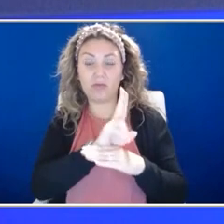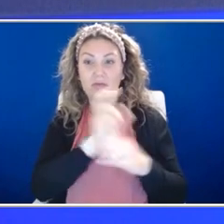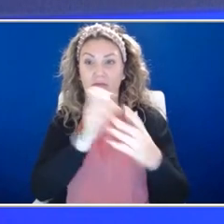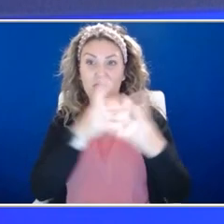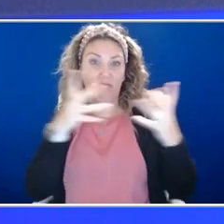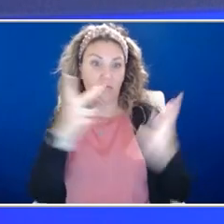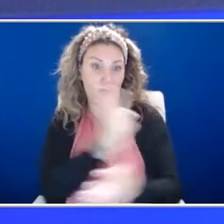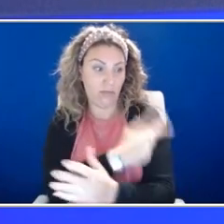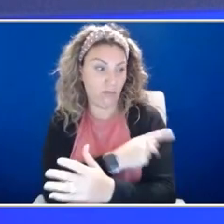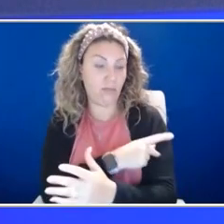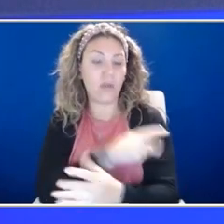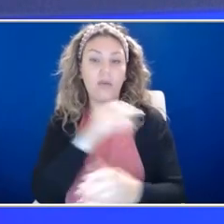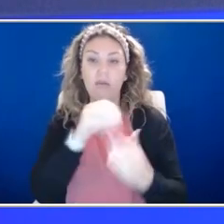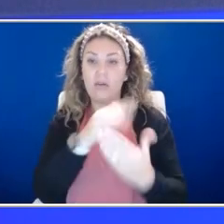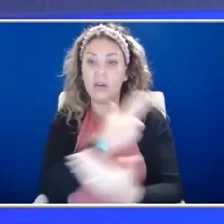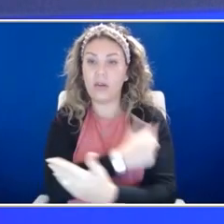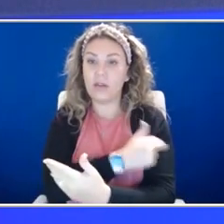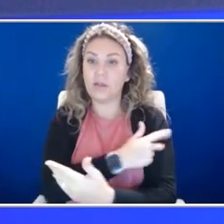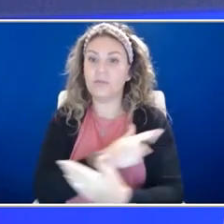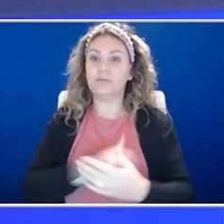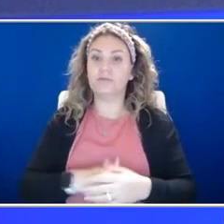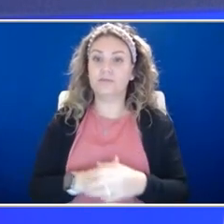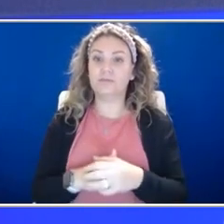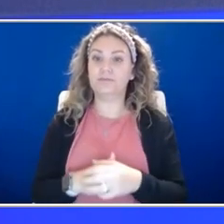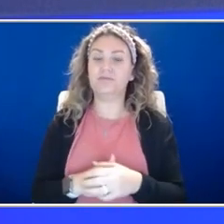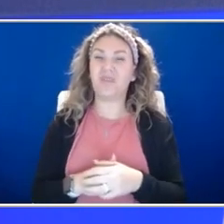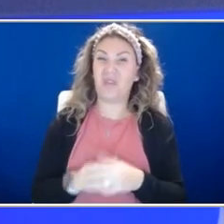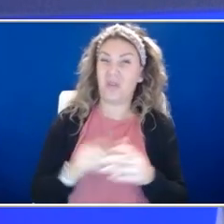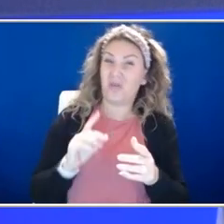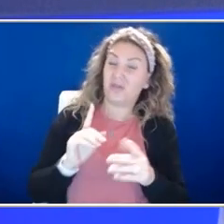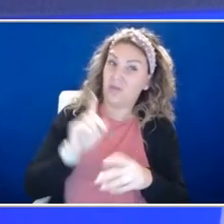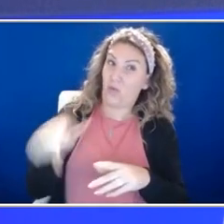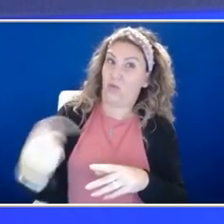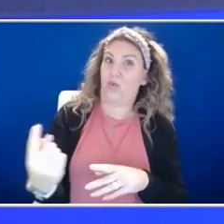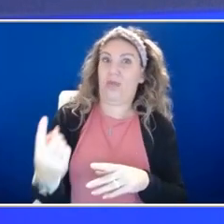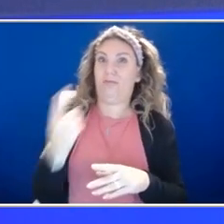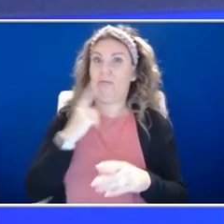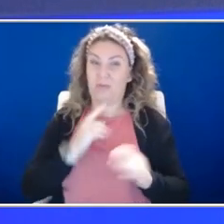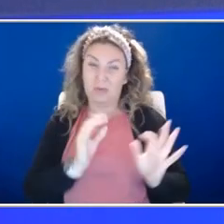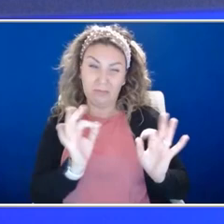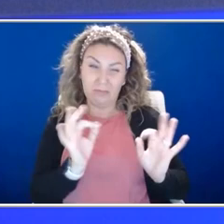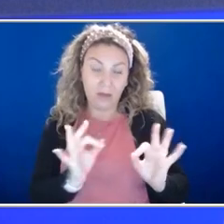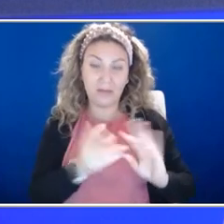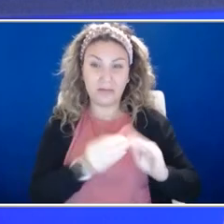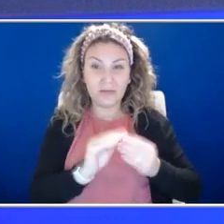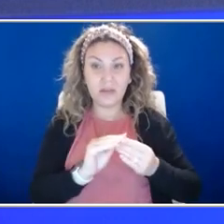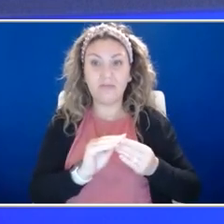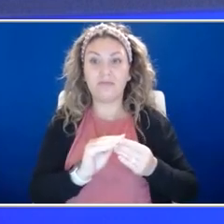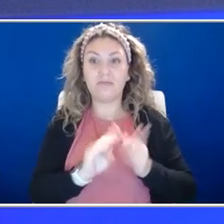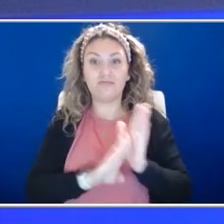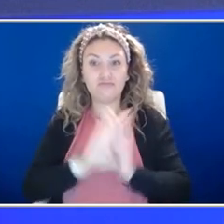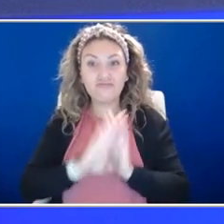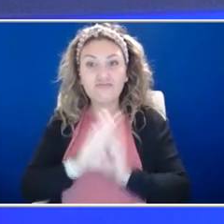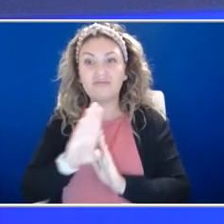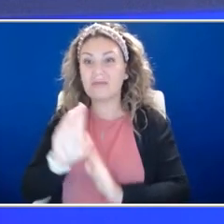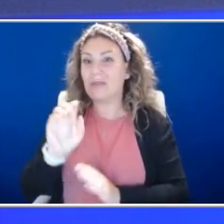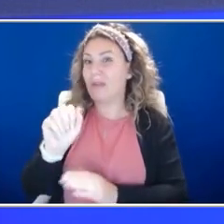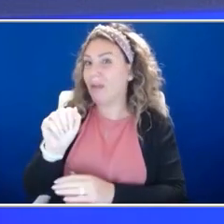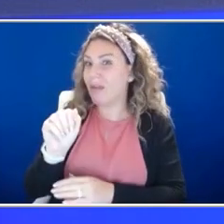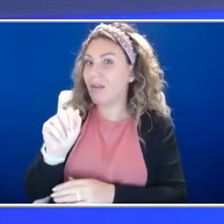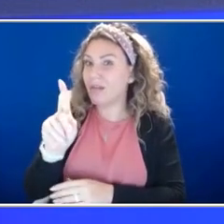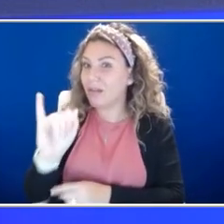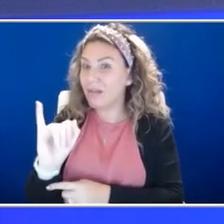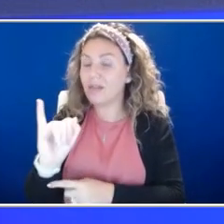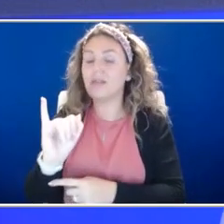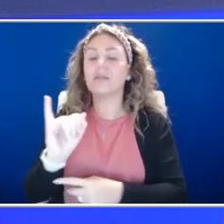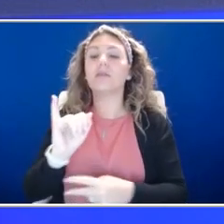hospital, of which only a minute proportion actually develop acute kidney injury. And so what we desperately need is a finer instrument